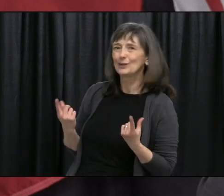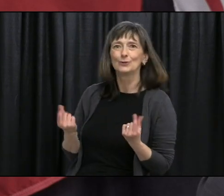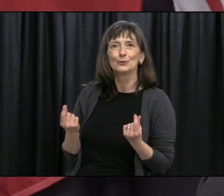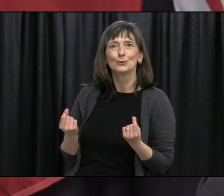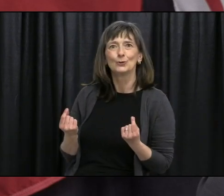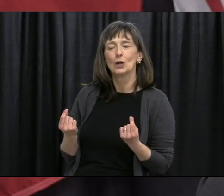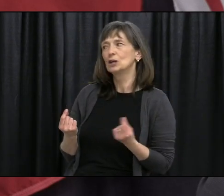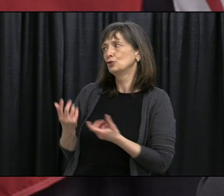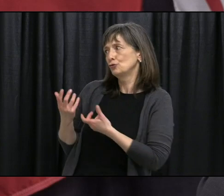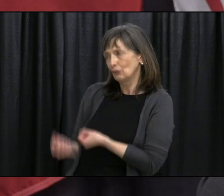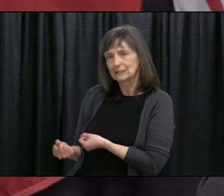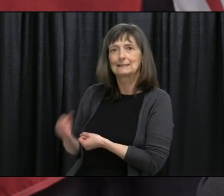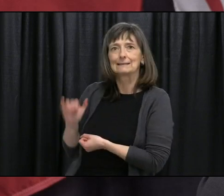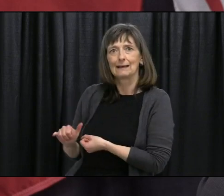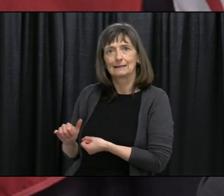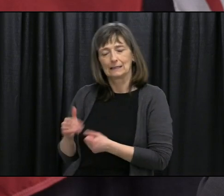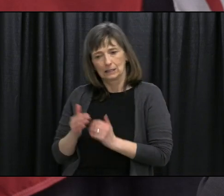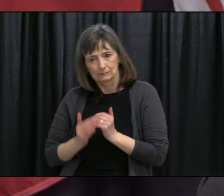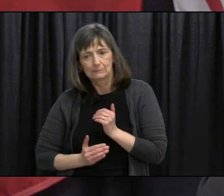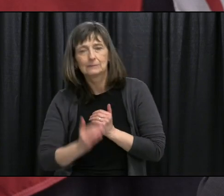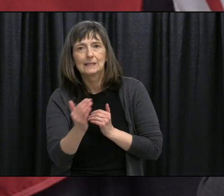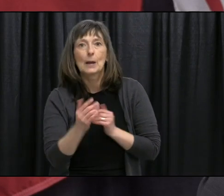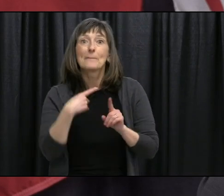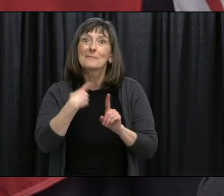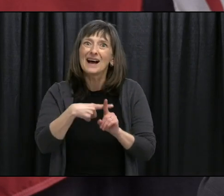mindful of everything that's happening around us.